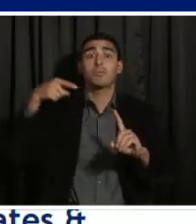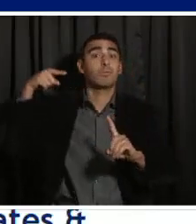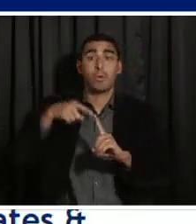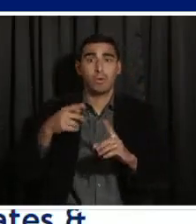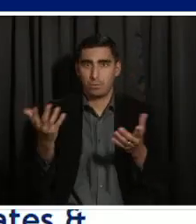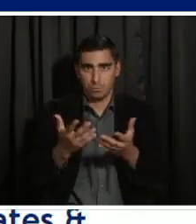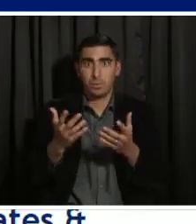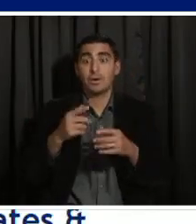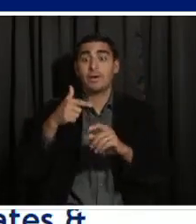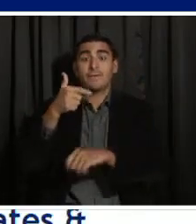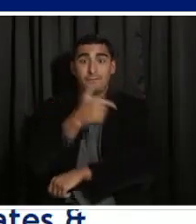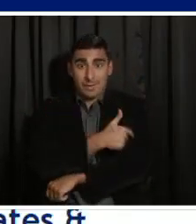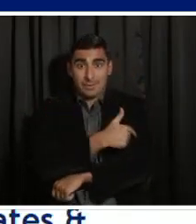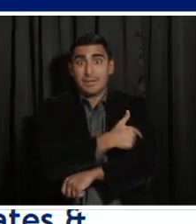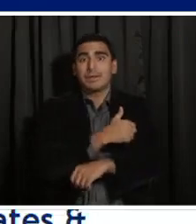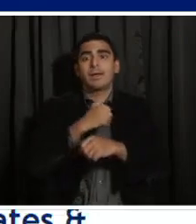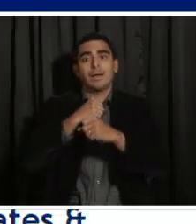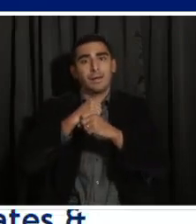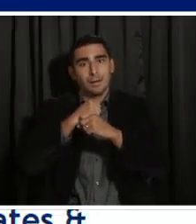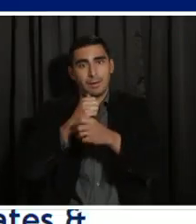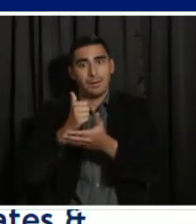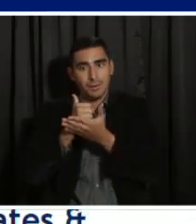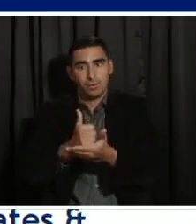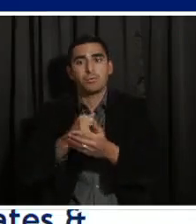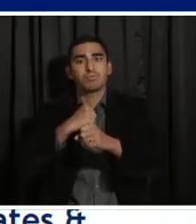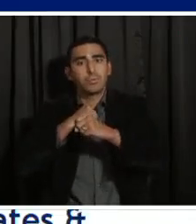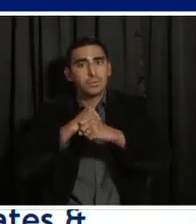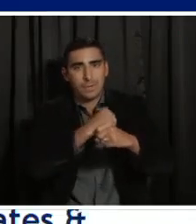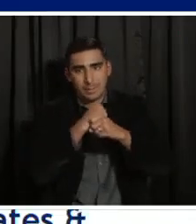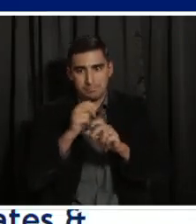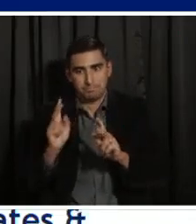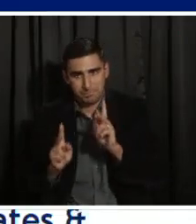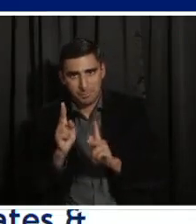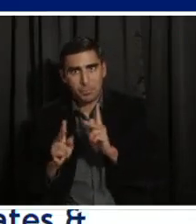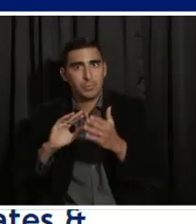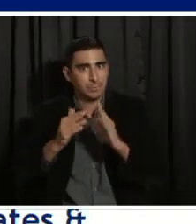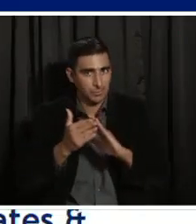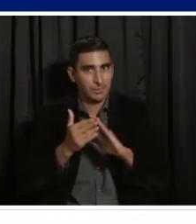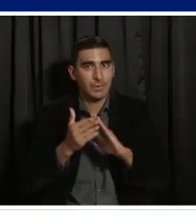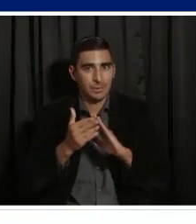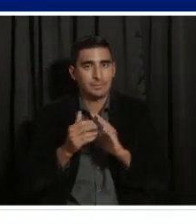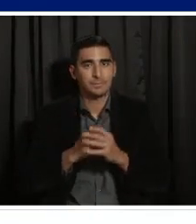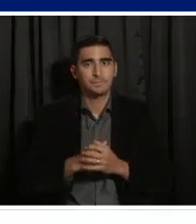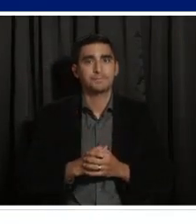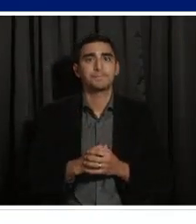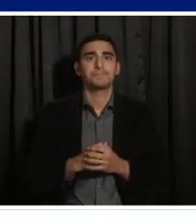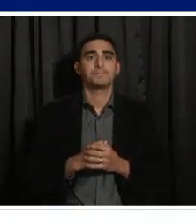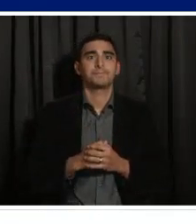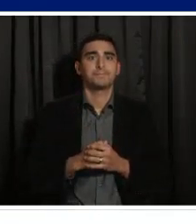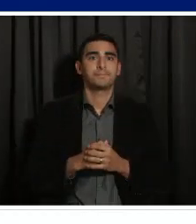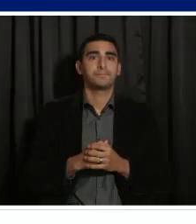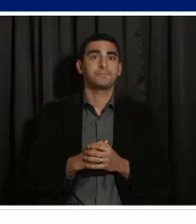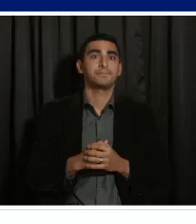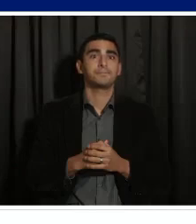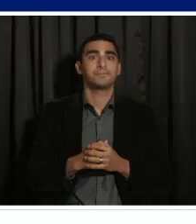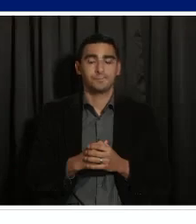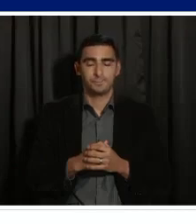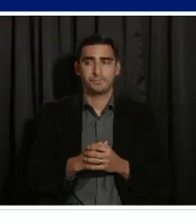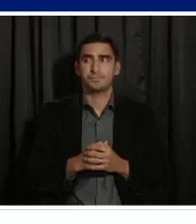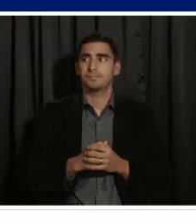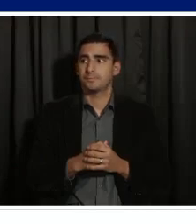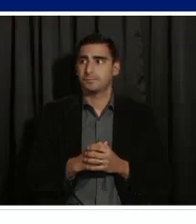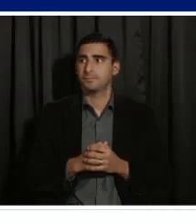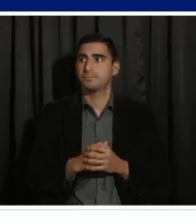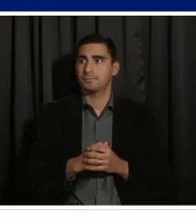protecting our communities from hospitalization and severe disease outcomes. Next slide. A little bit more information about